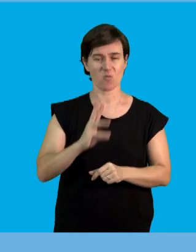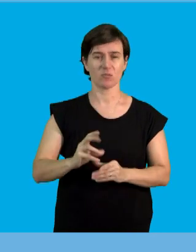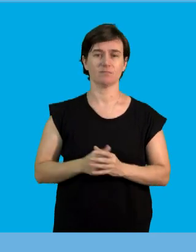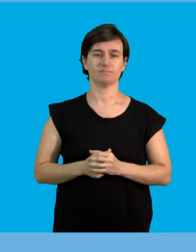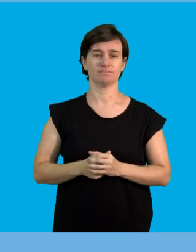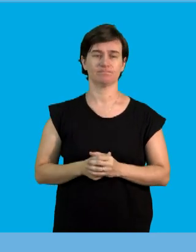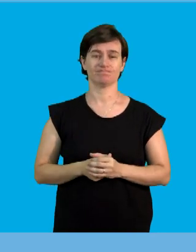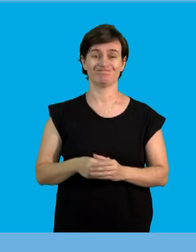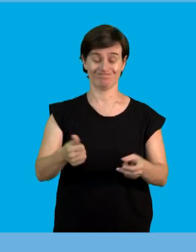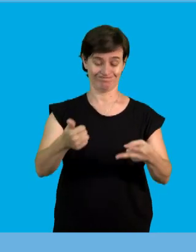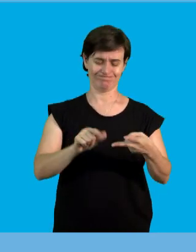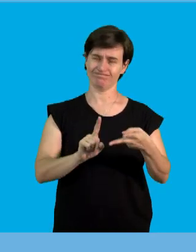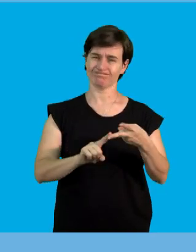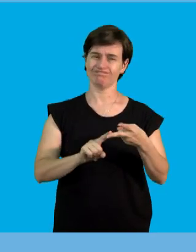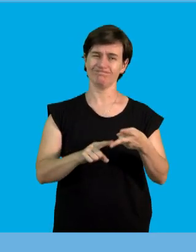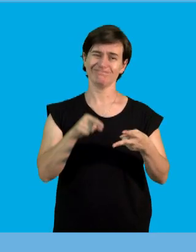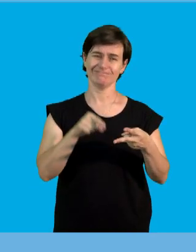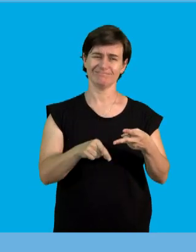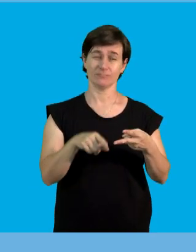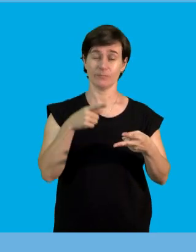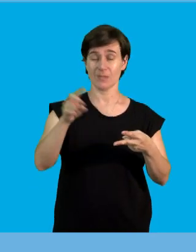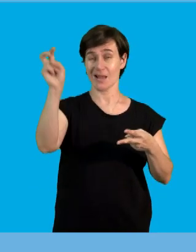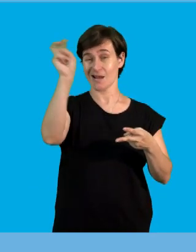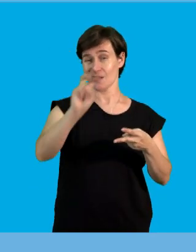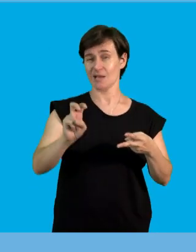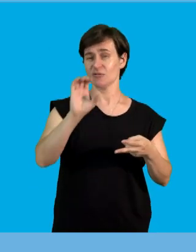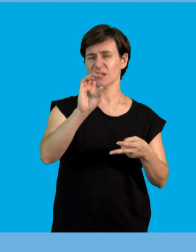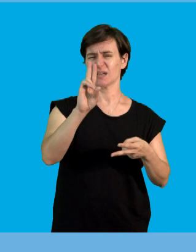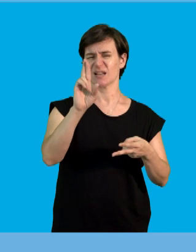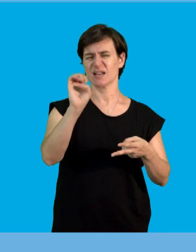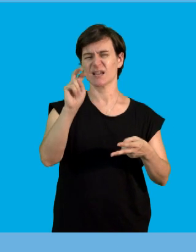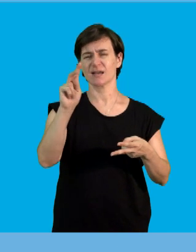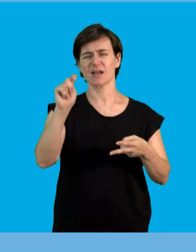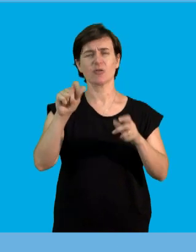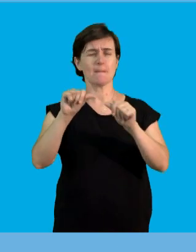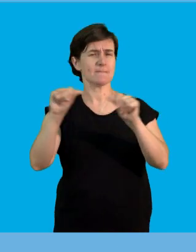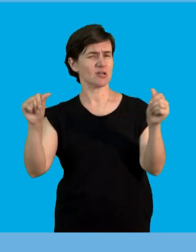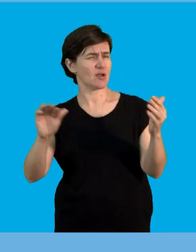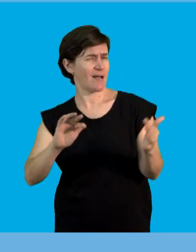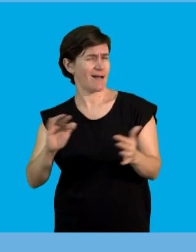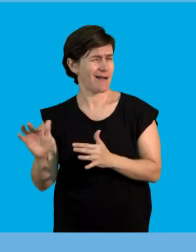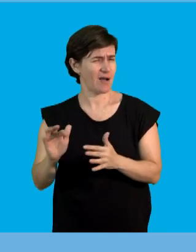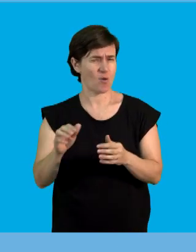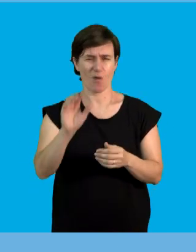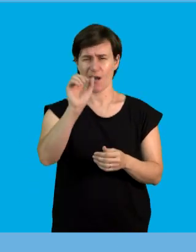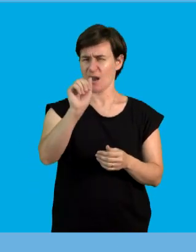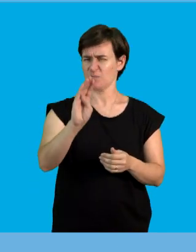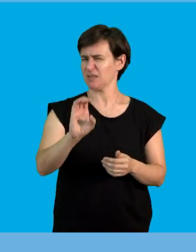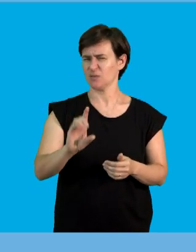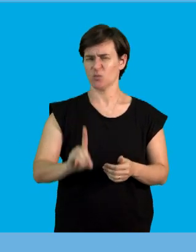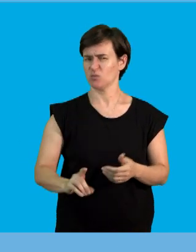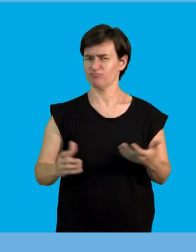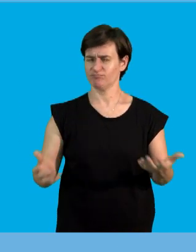So therefore, the answer is A. Second question, the electric current is measured in, is it either